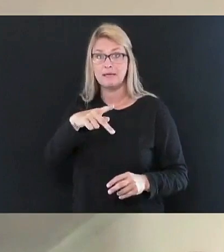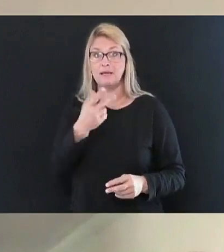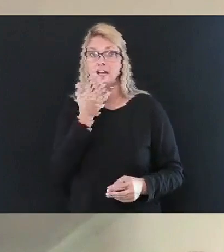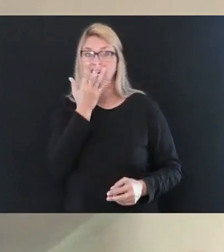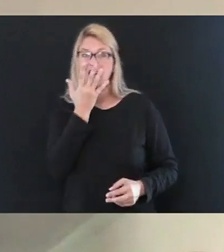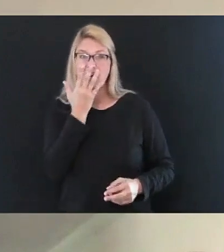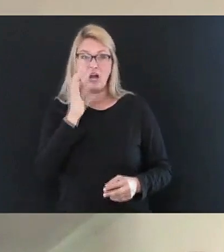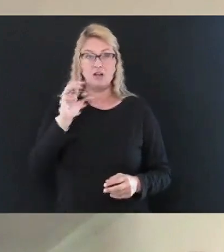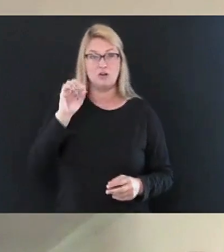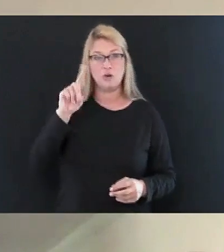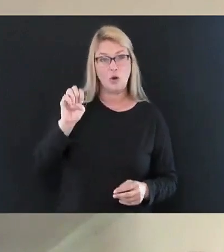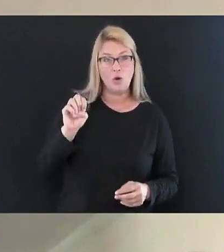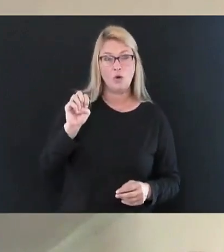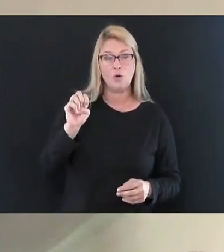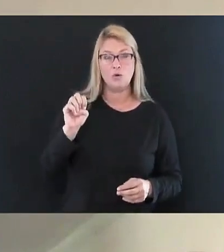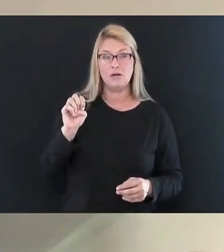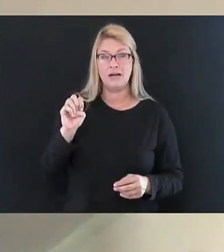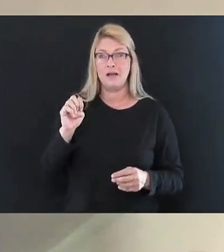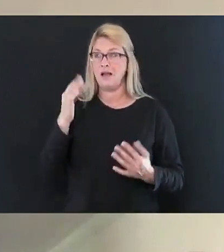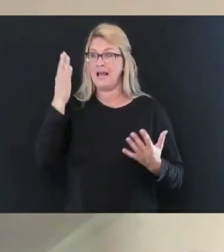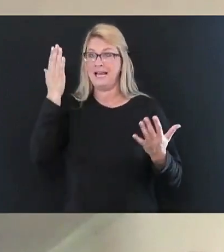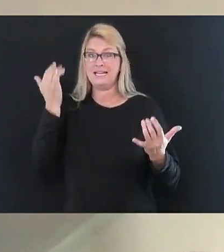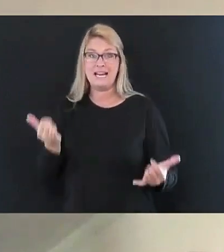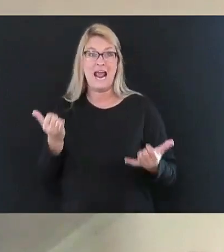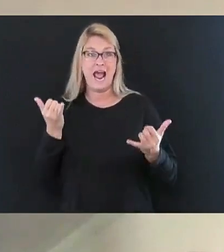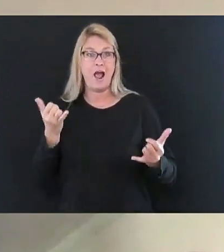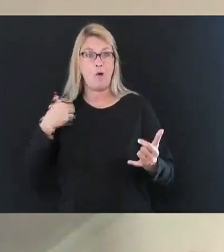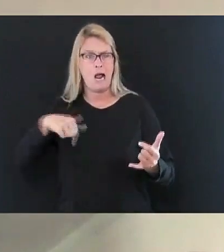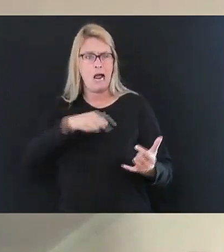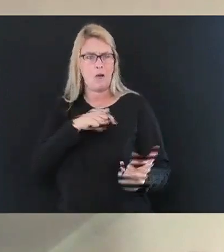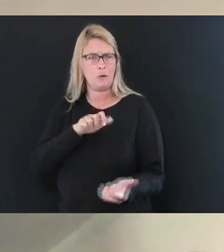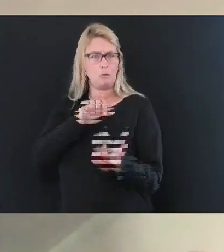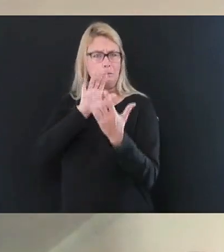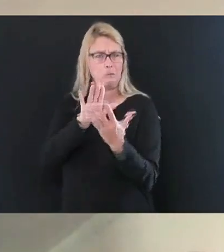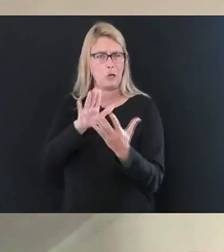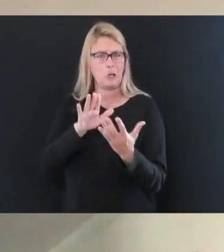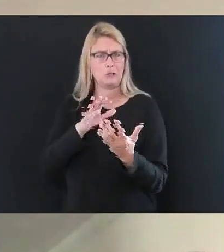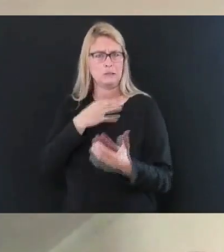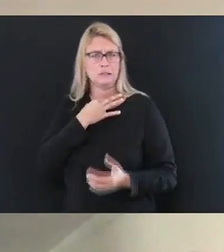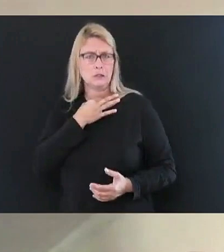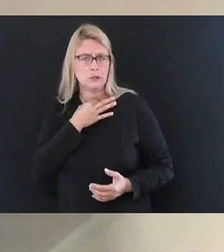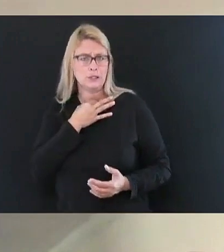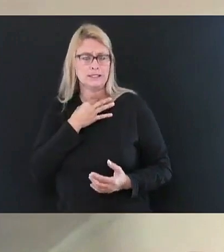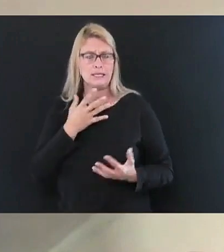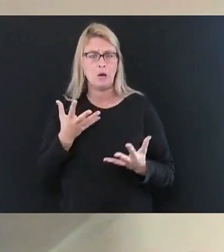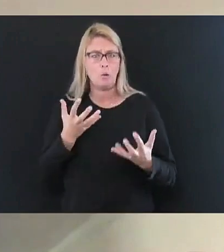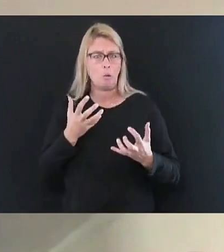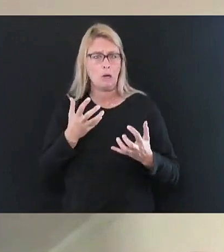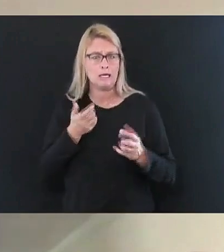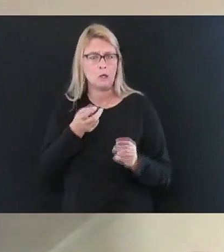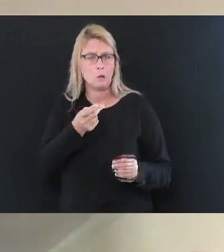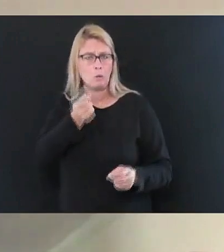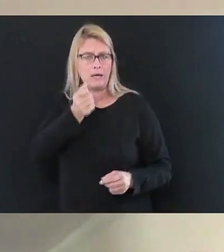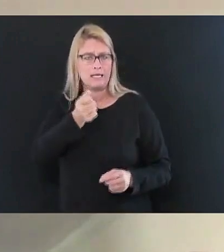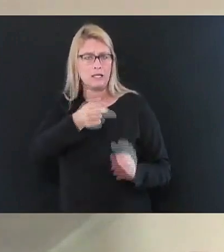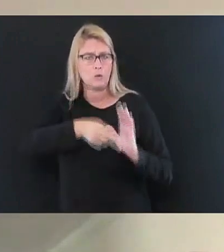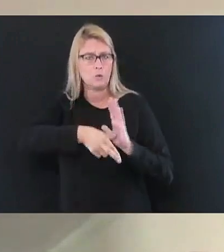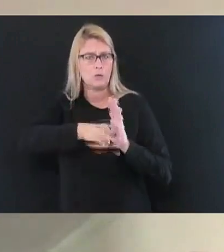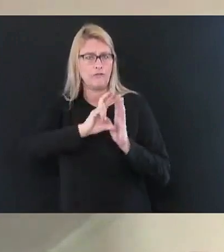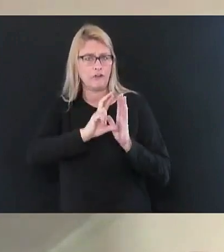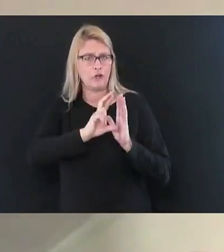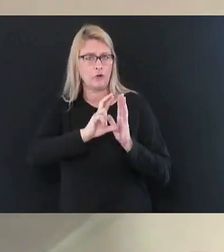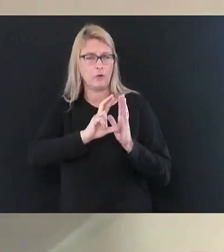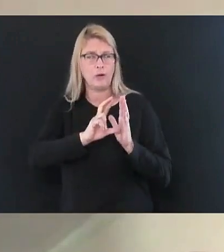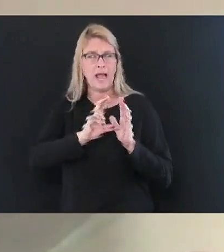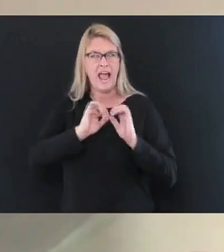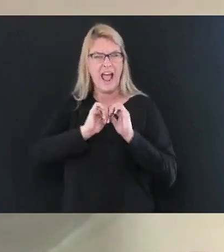are doing things the way that we are now doing things. So I just want to very, very quickly review our